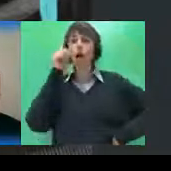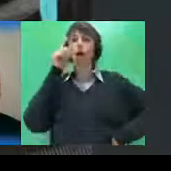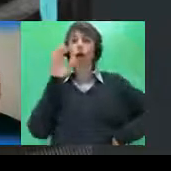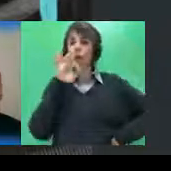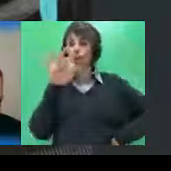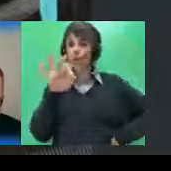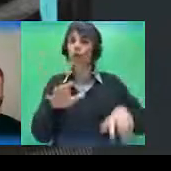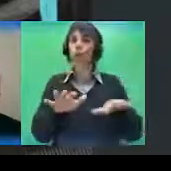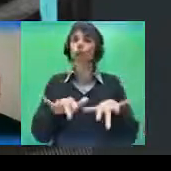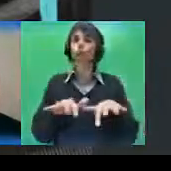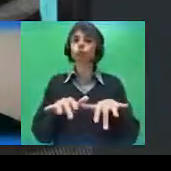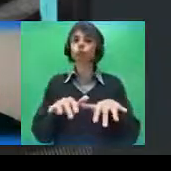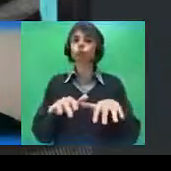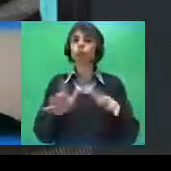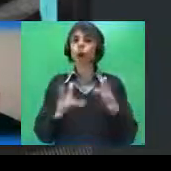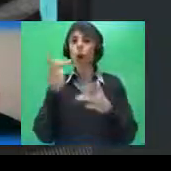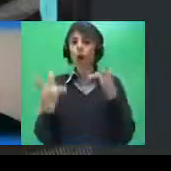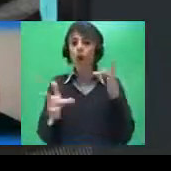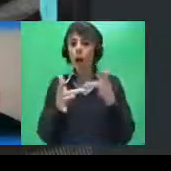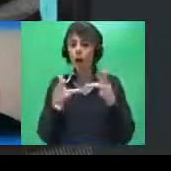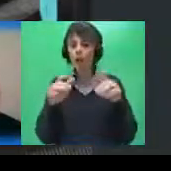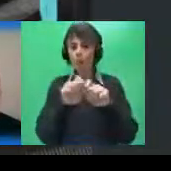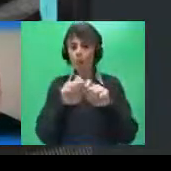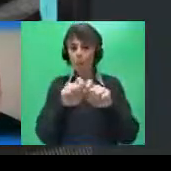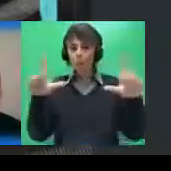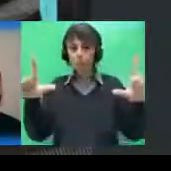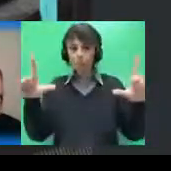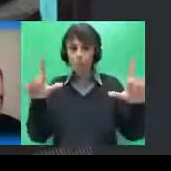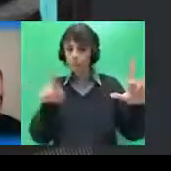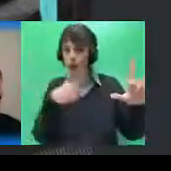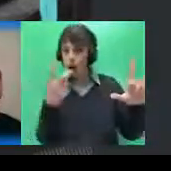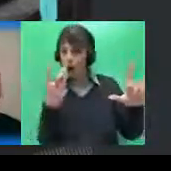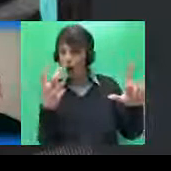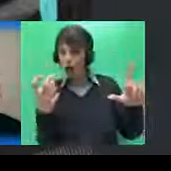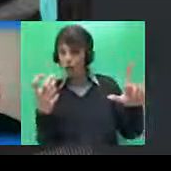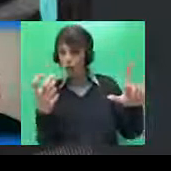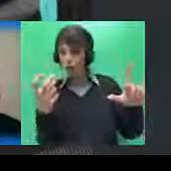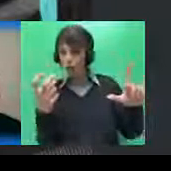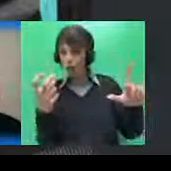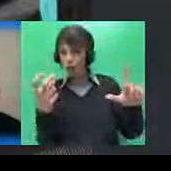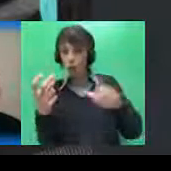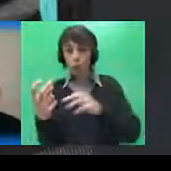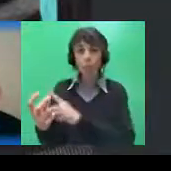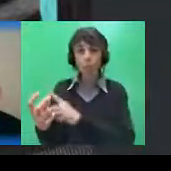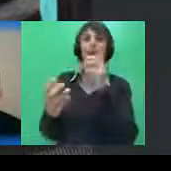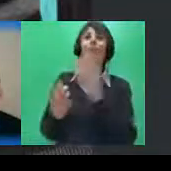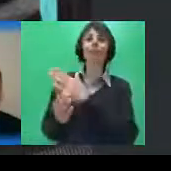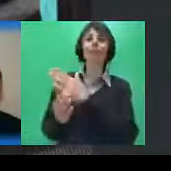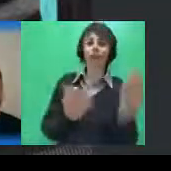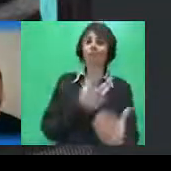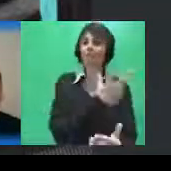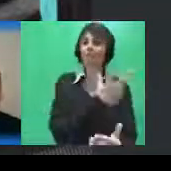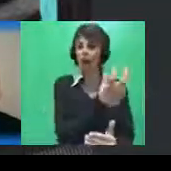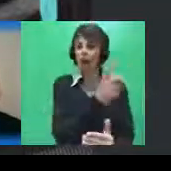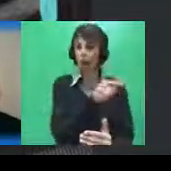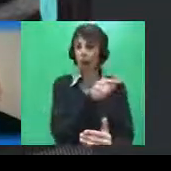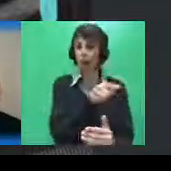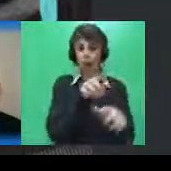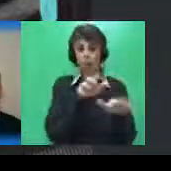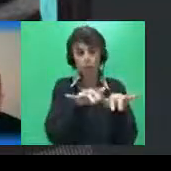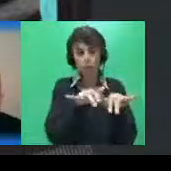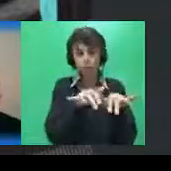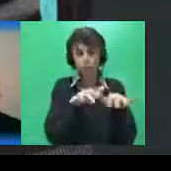and there's a sort of icon on the left-hand side of your screen that you can do that through. You can submit them at any time during